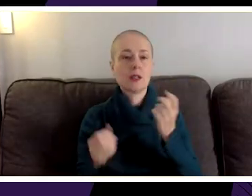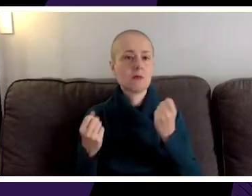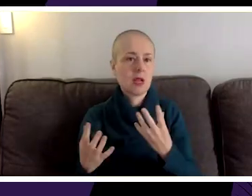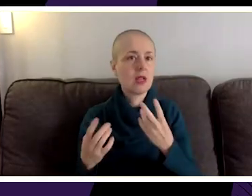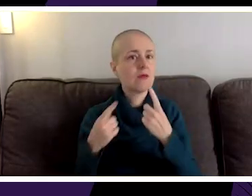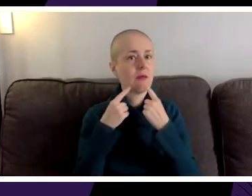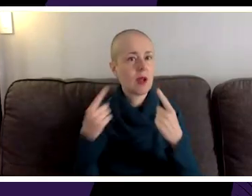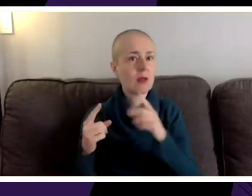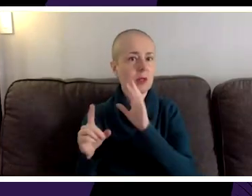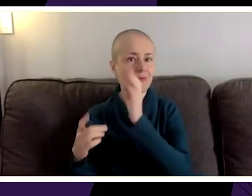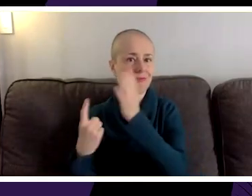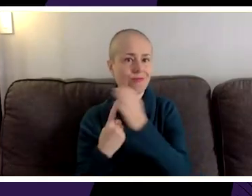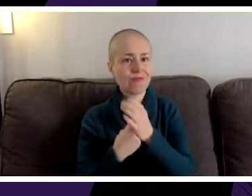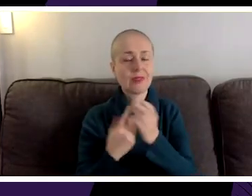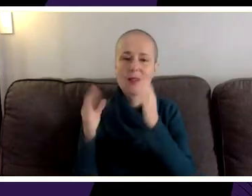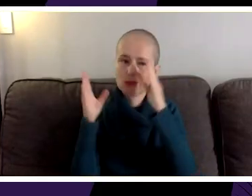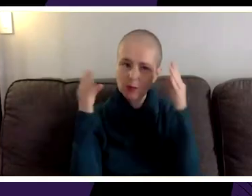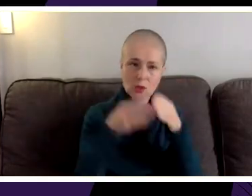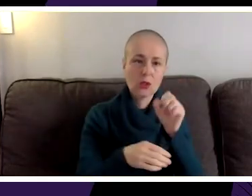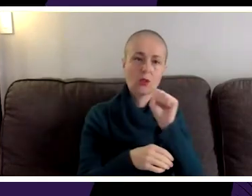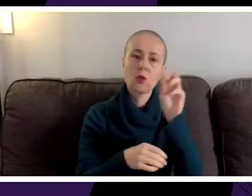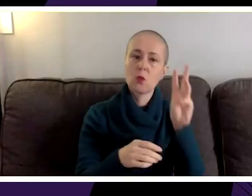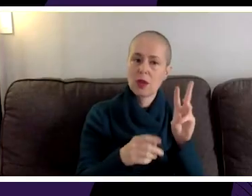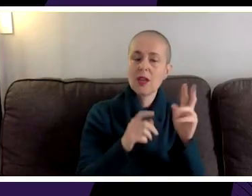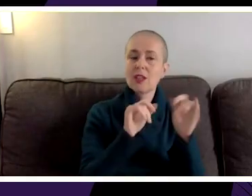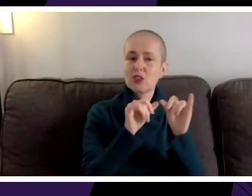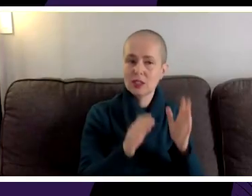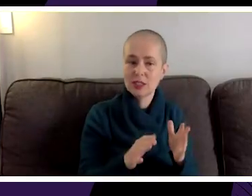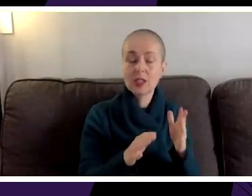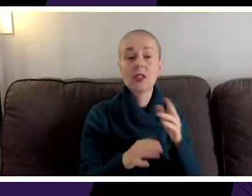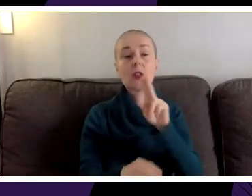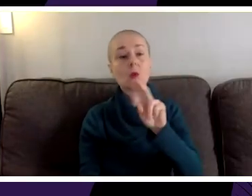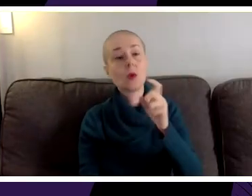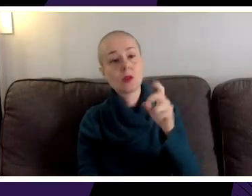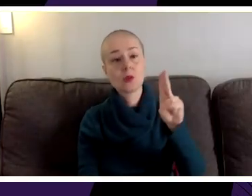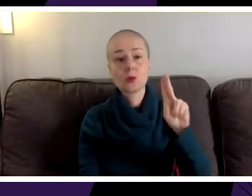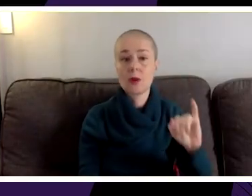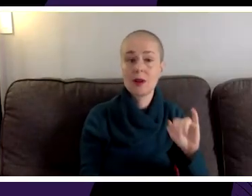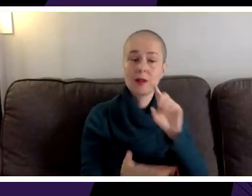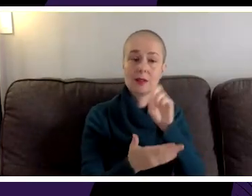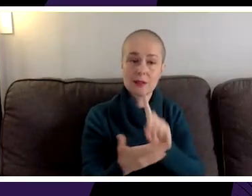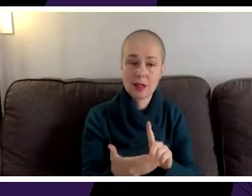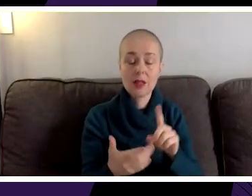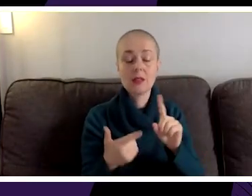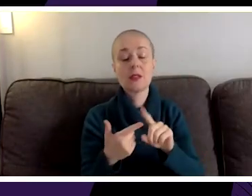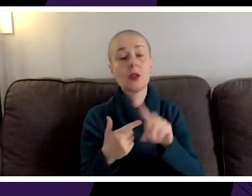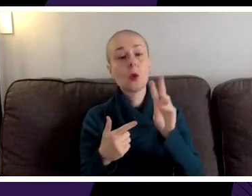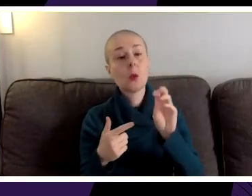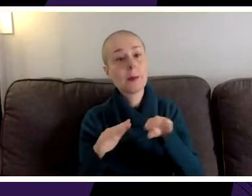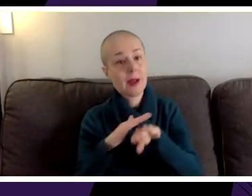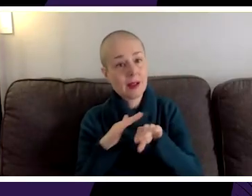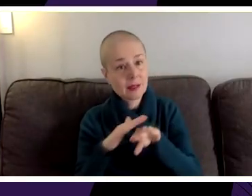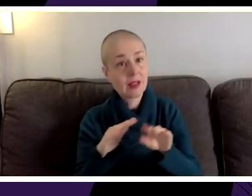working as a software engineer, she specializes in UX UI design, web accessibility, and advocates for making tech approachable